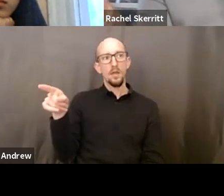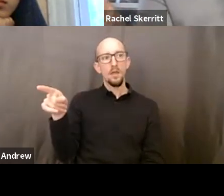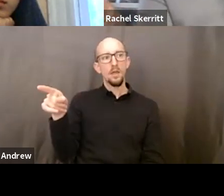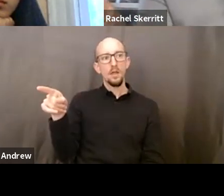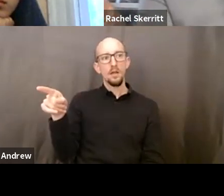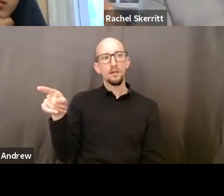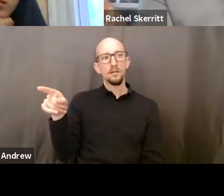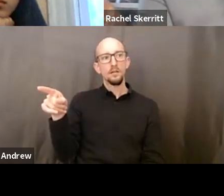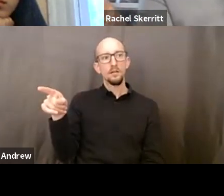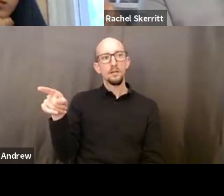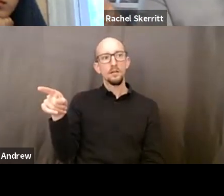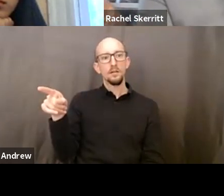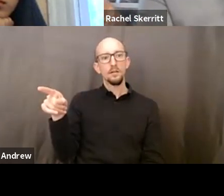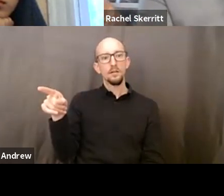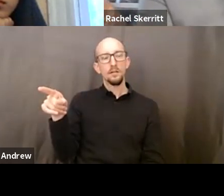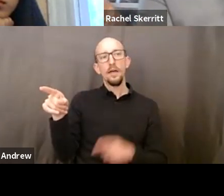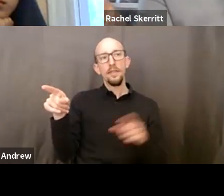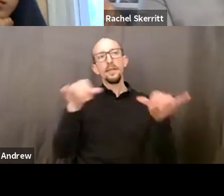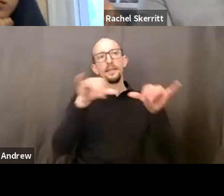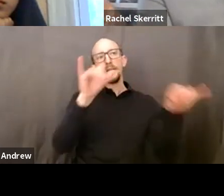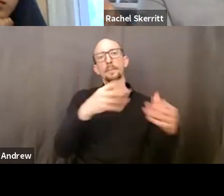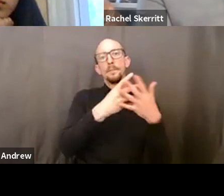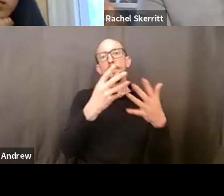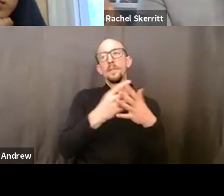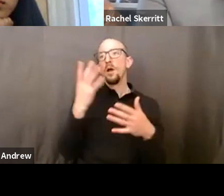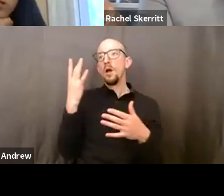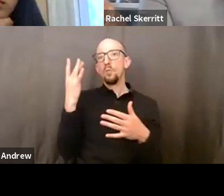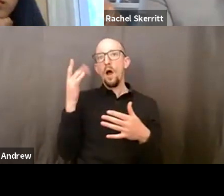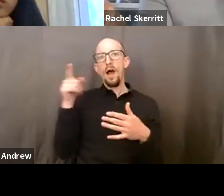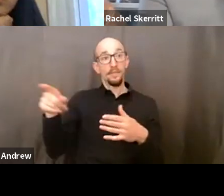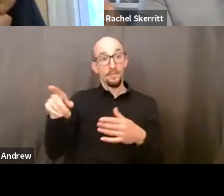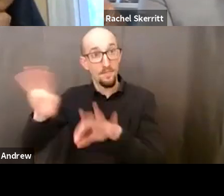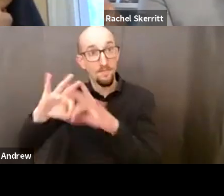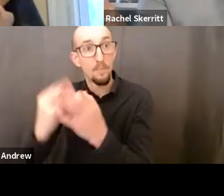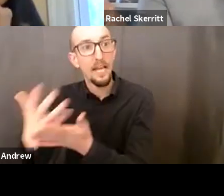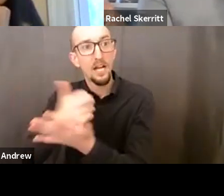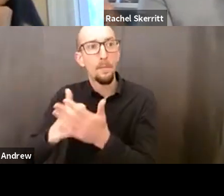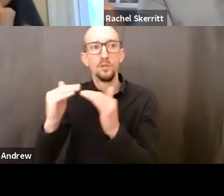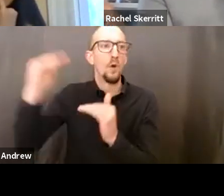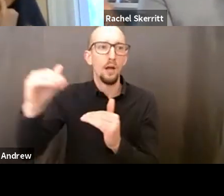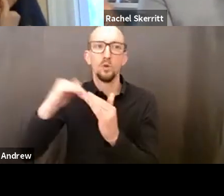address the median income of the family.